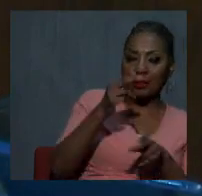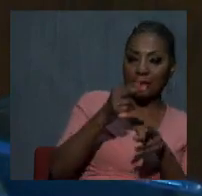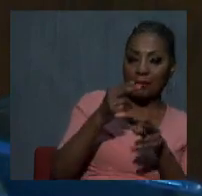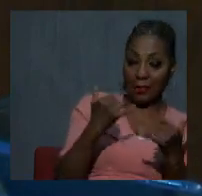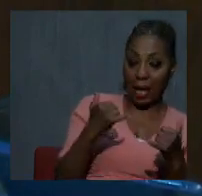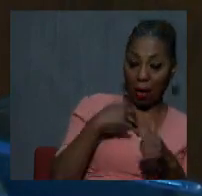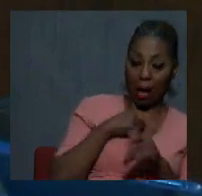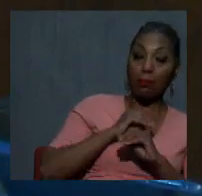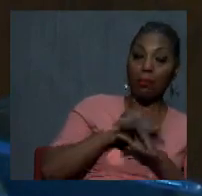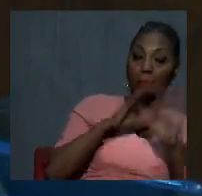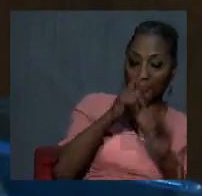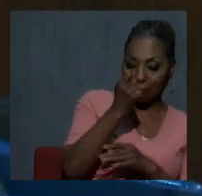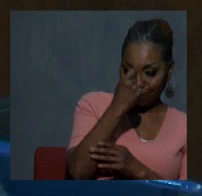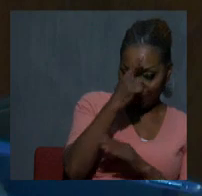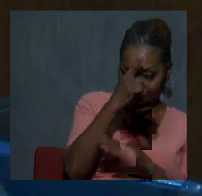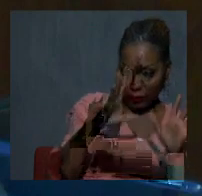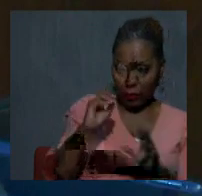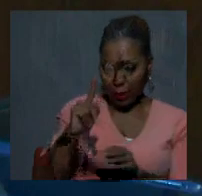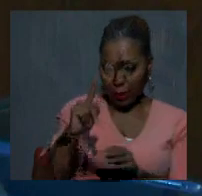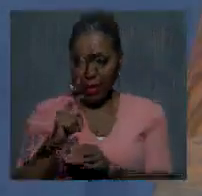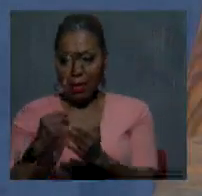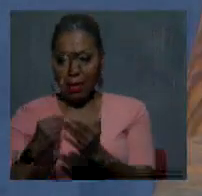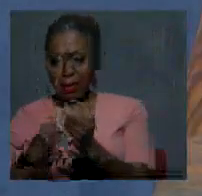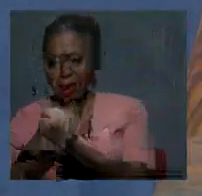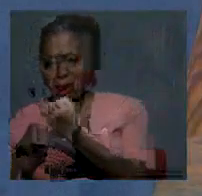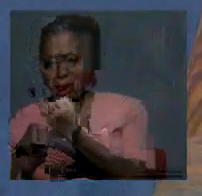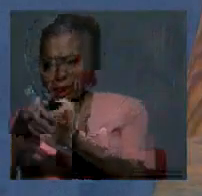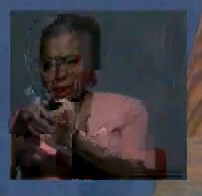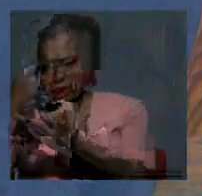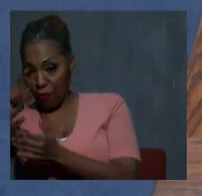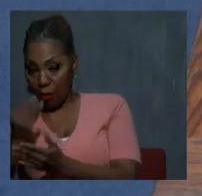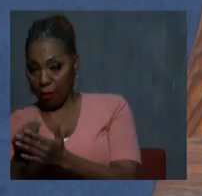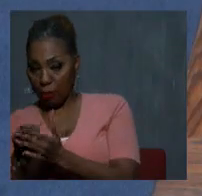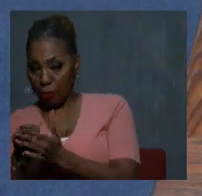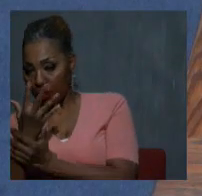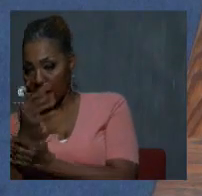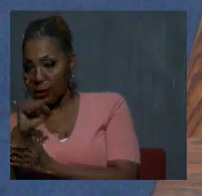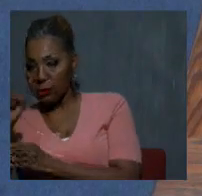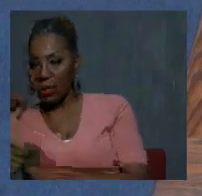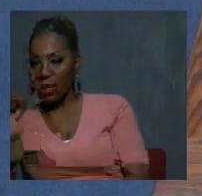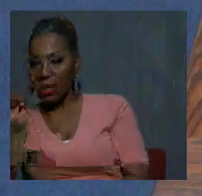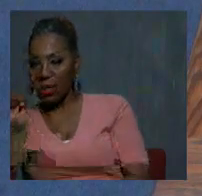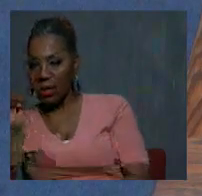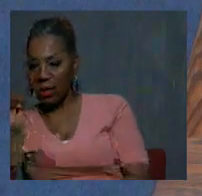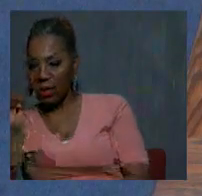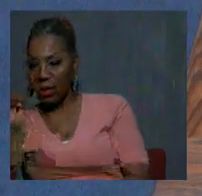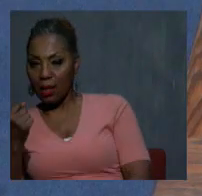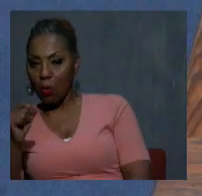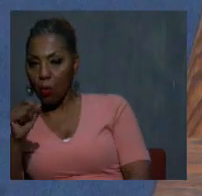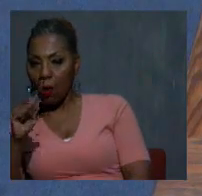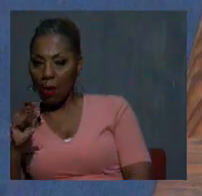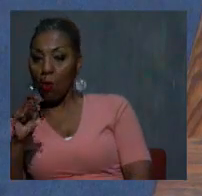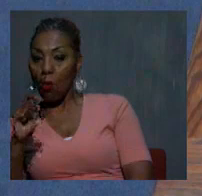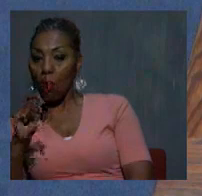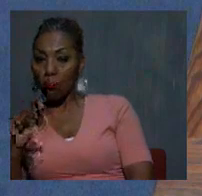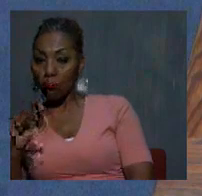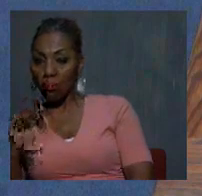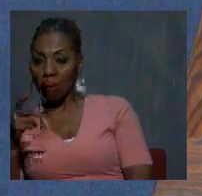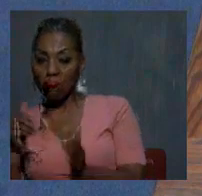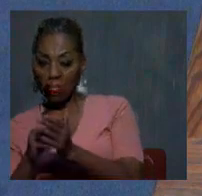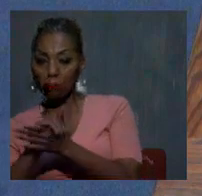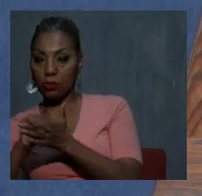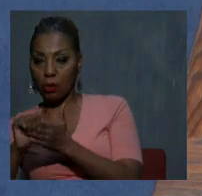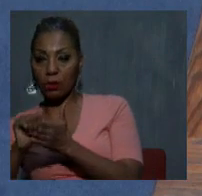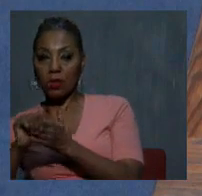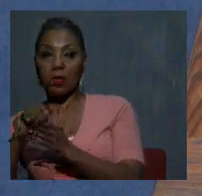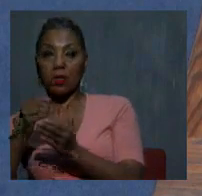here and funded this semester was $1,000, and the fall